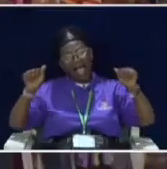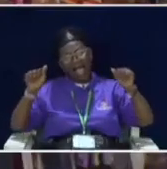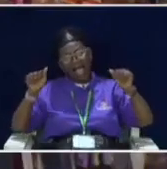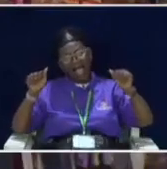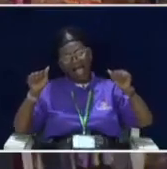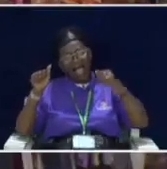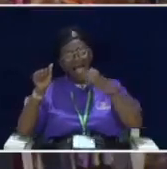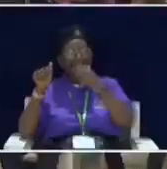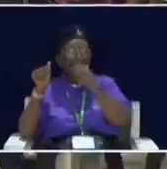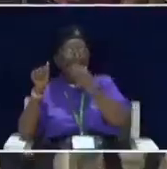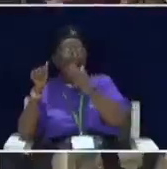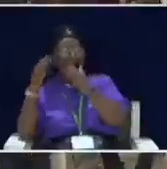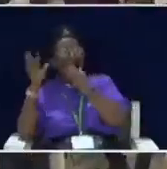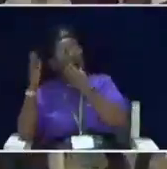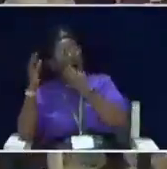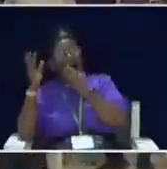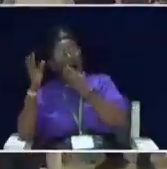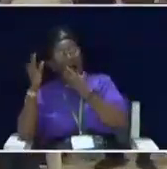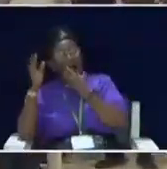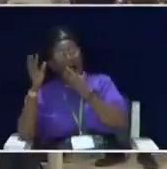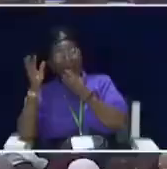Wonderful.